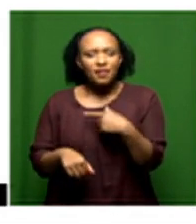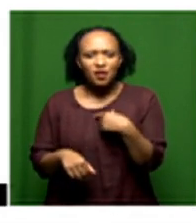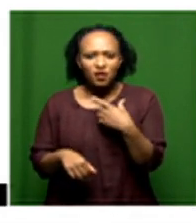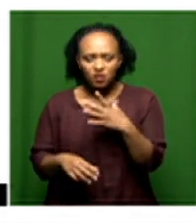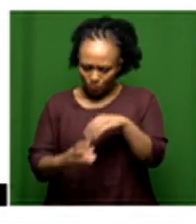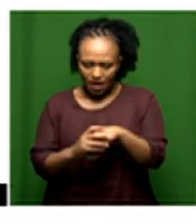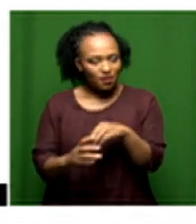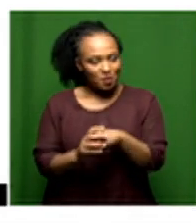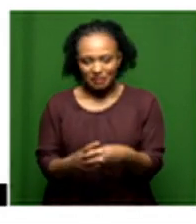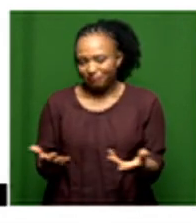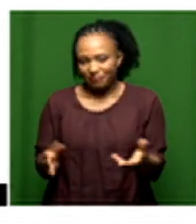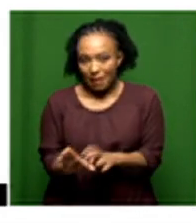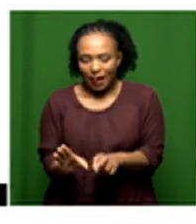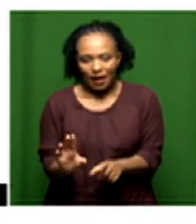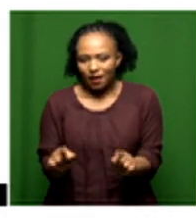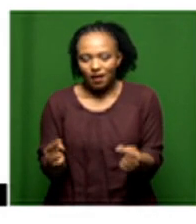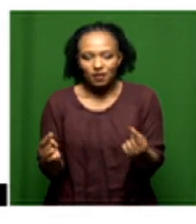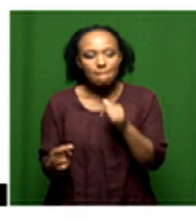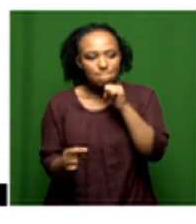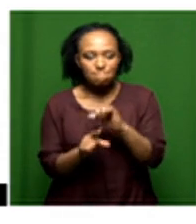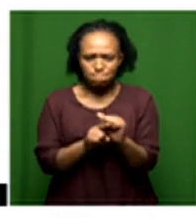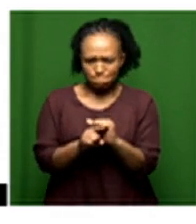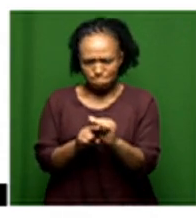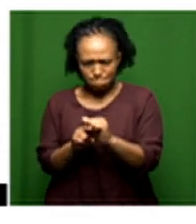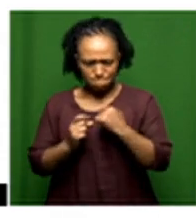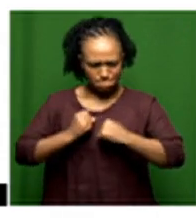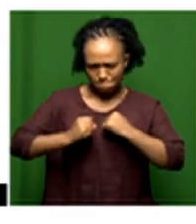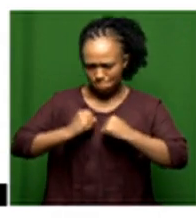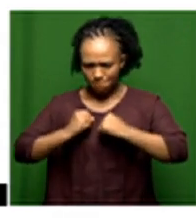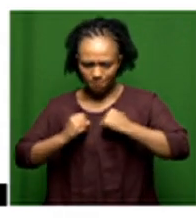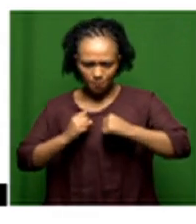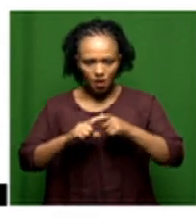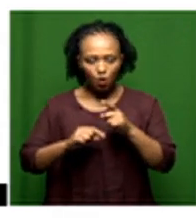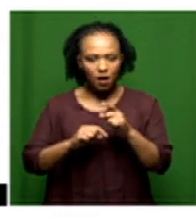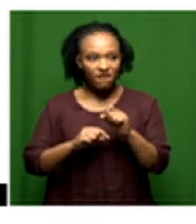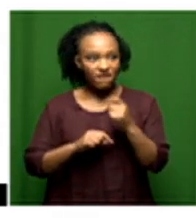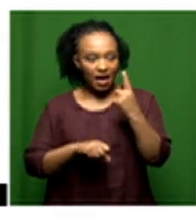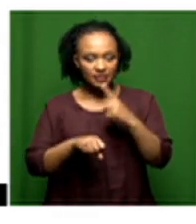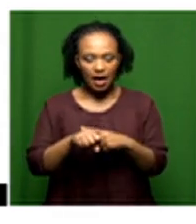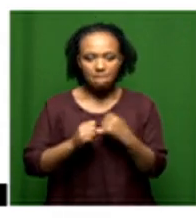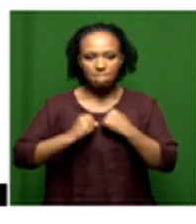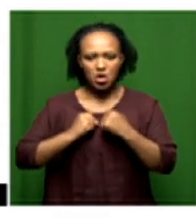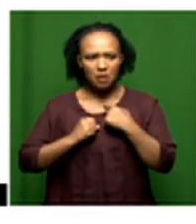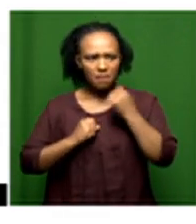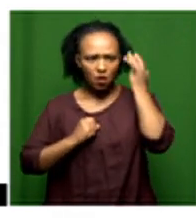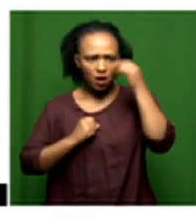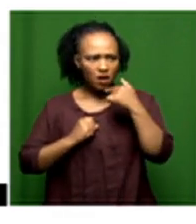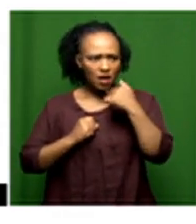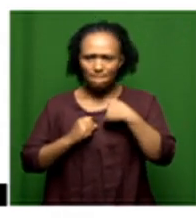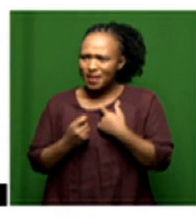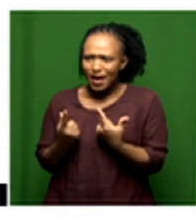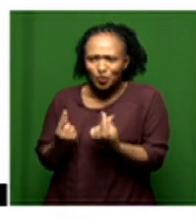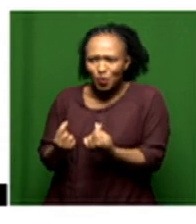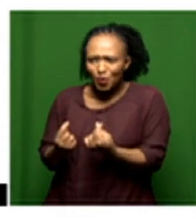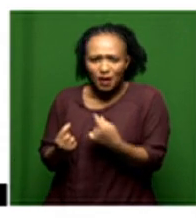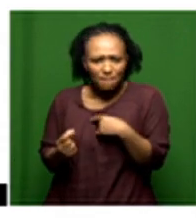it. So trained for it. And honestly, when we were on the road to that first marathon, I was wondering to myself, what am I doing?